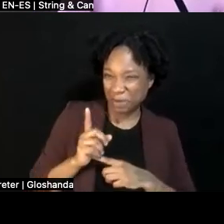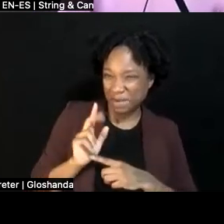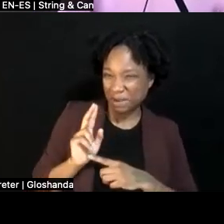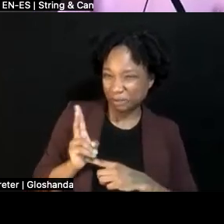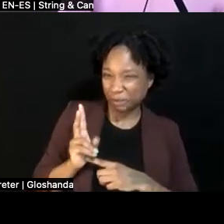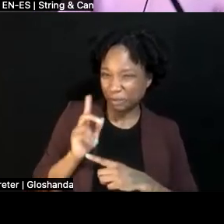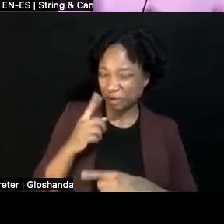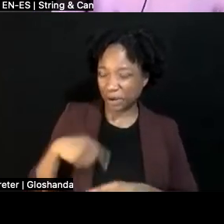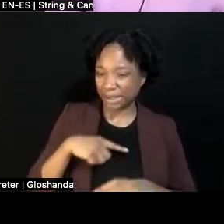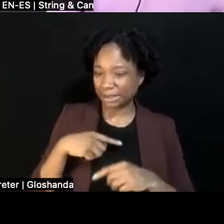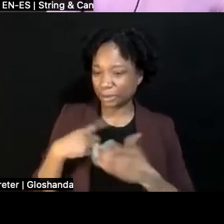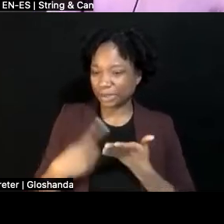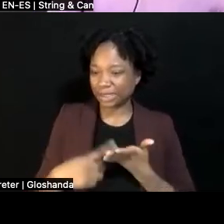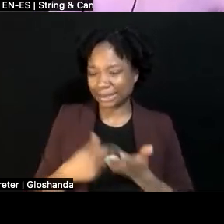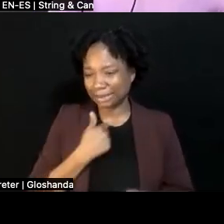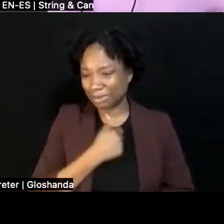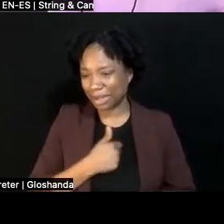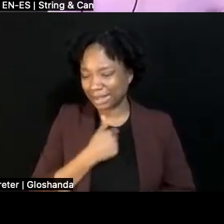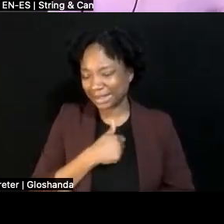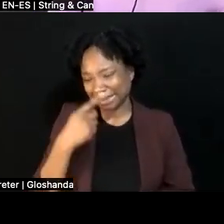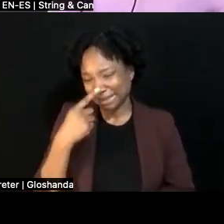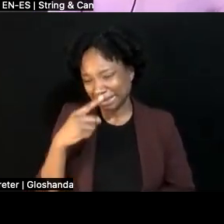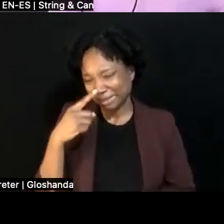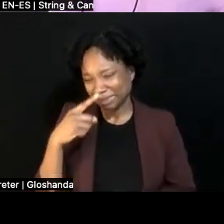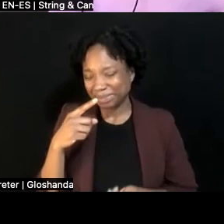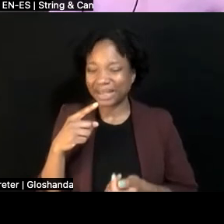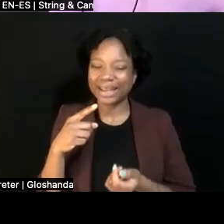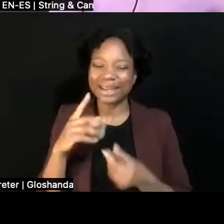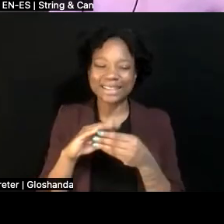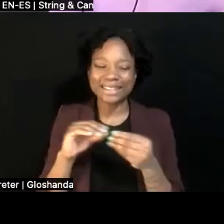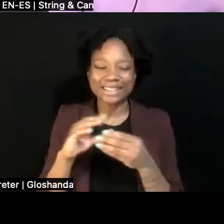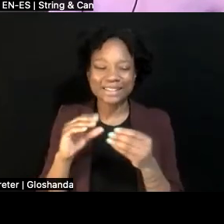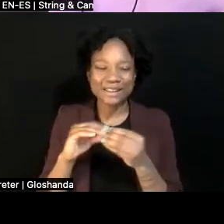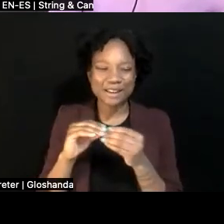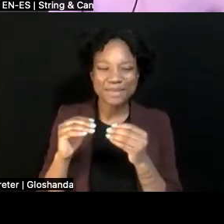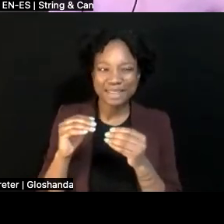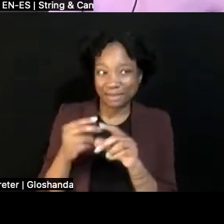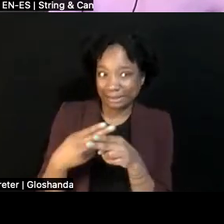ourselves. Apologies. Would you mind sharing in such a short time? Thank you.